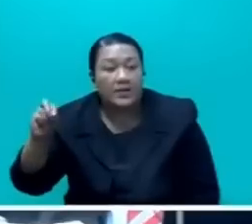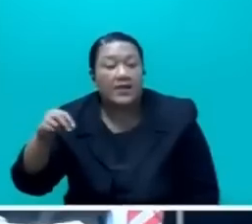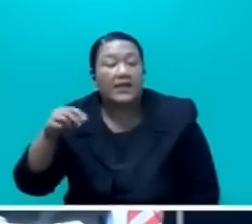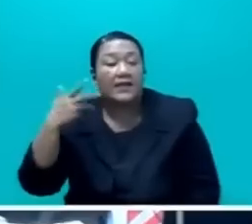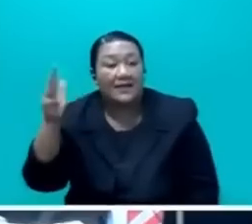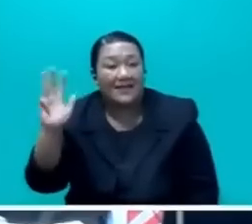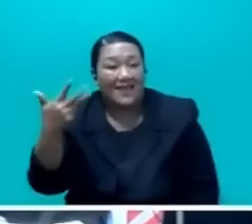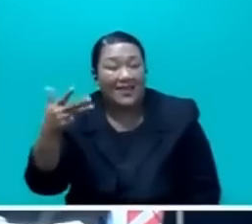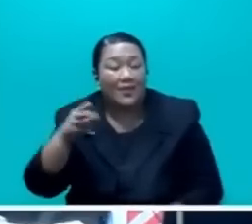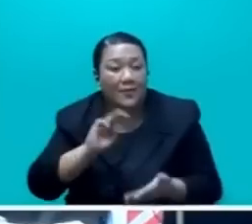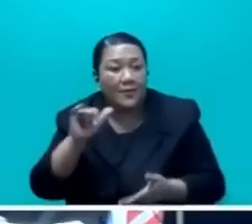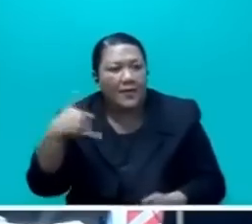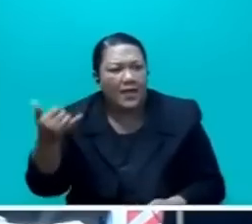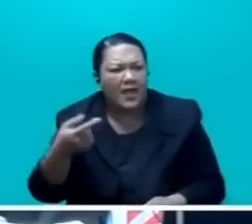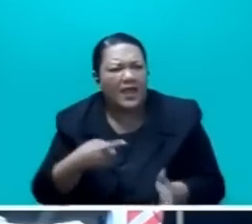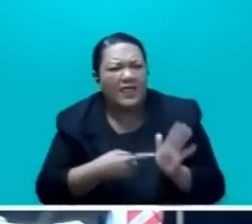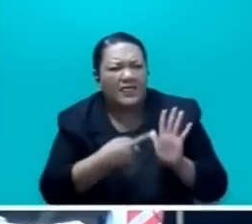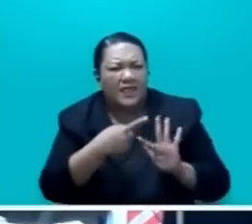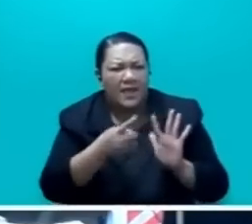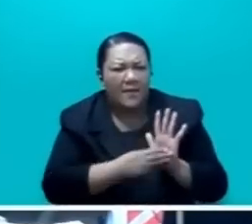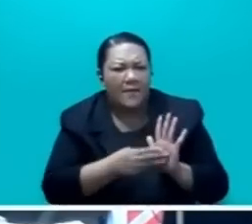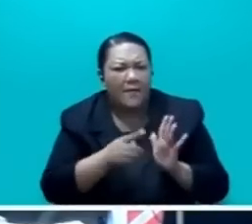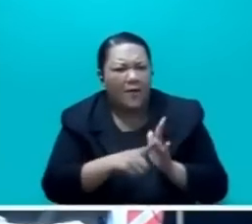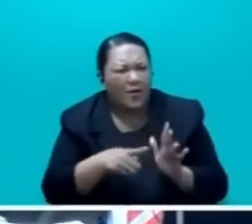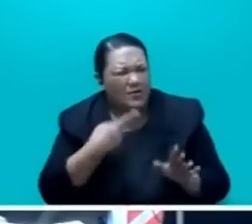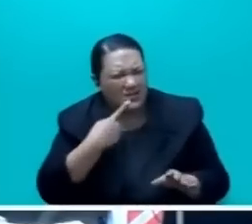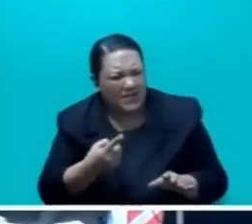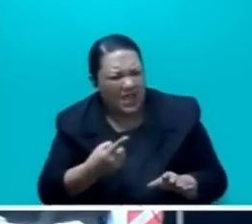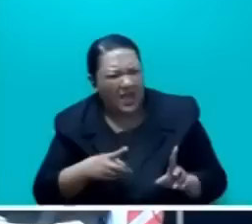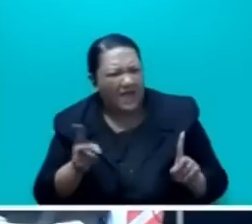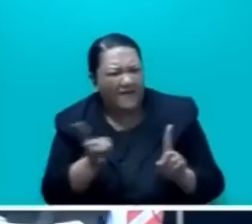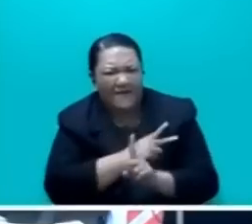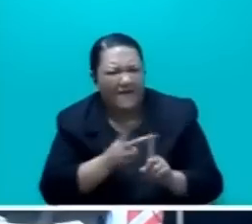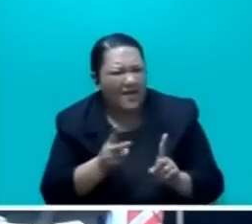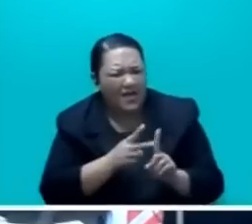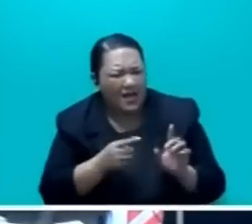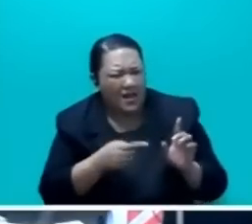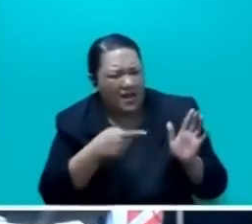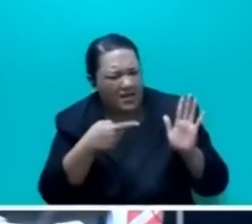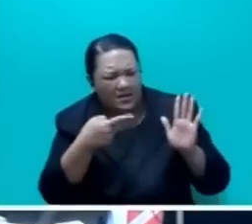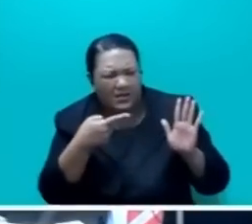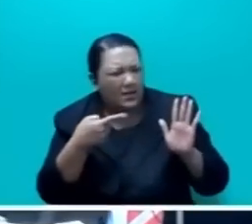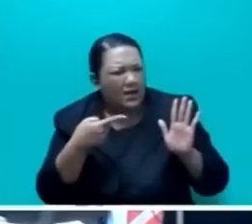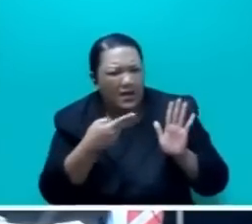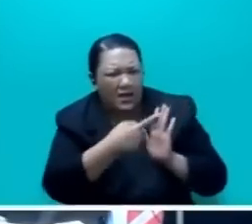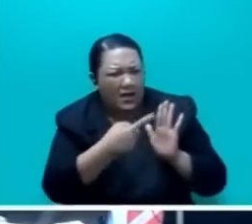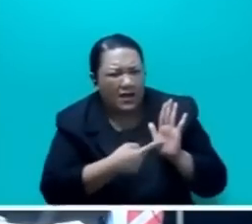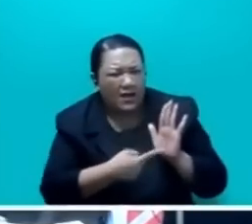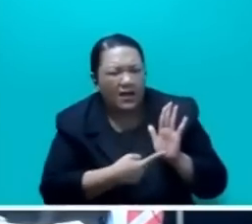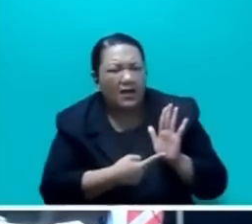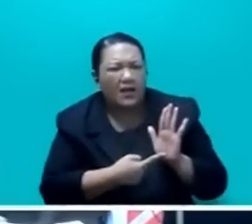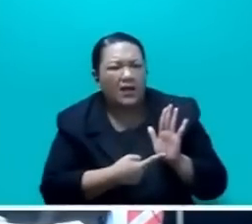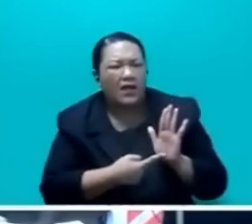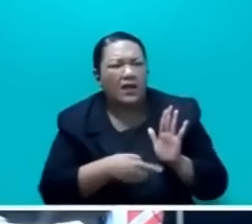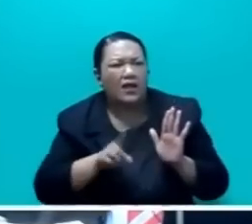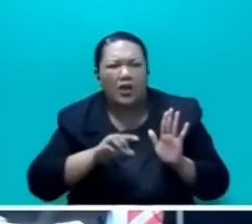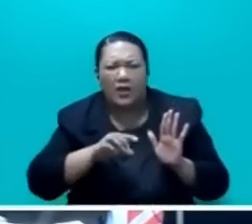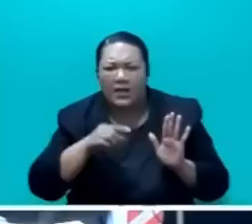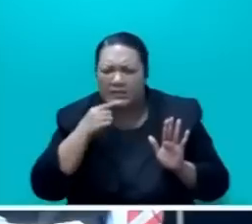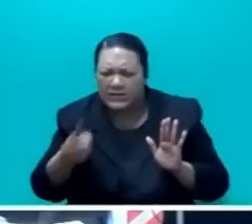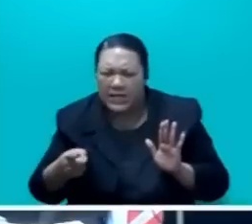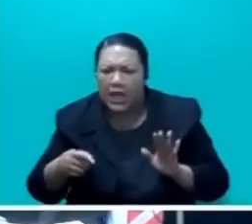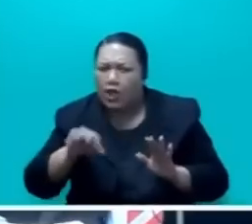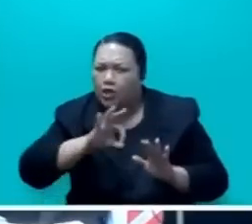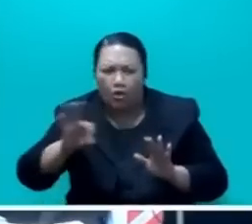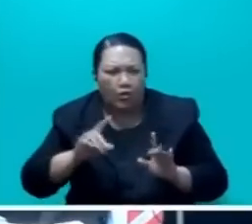convictions of civilians caught violating the national curfew was overturned, and magistrates were directed not to follow Justice Temo's